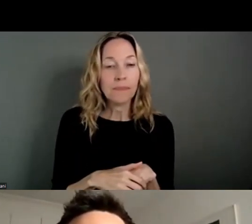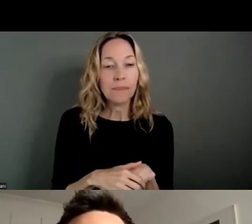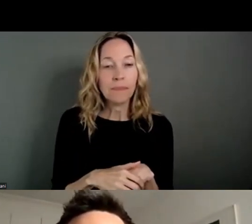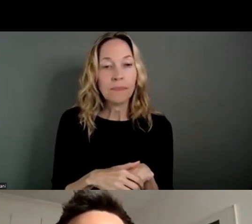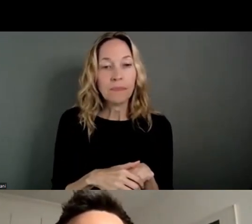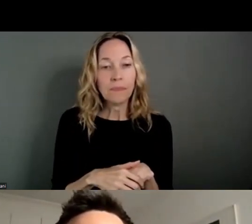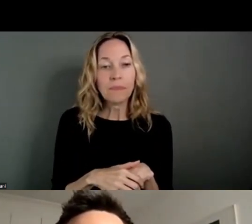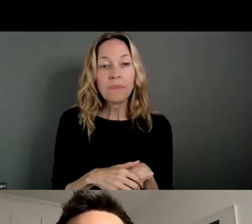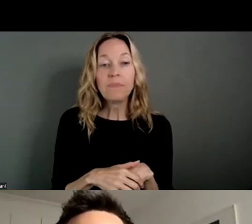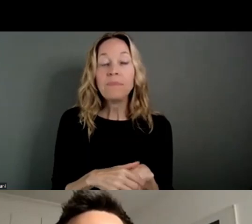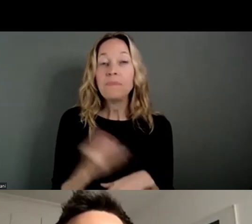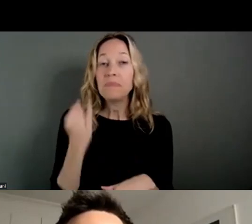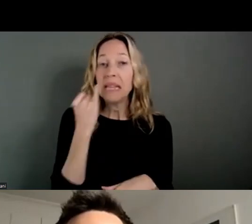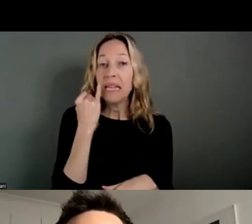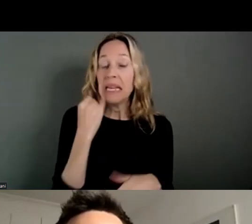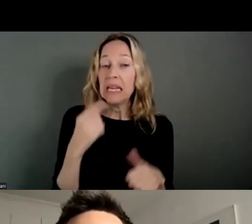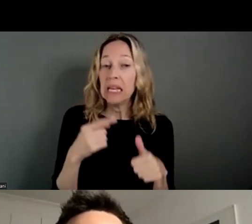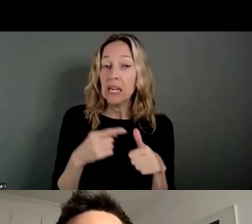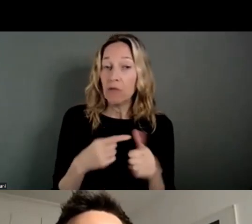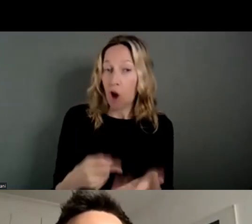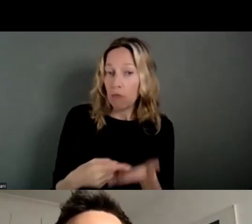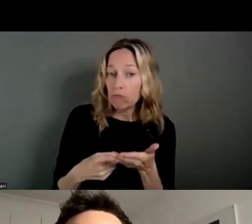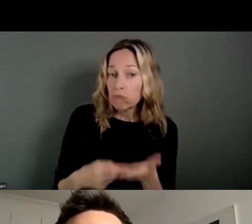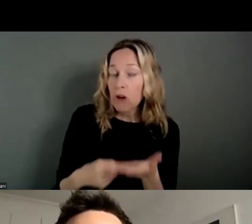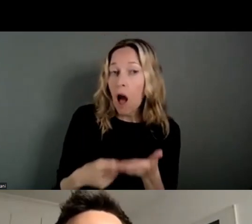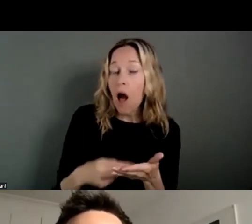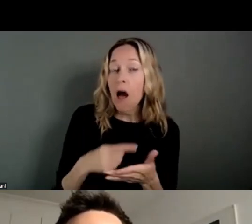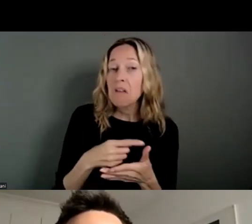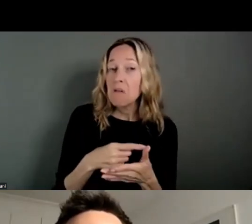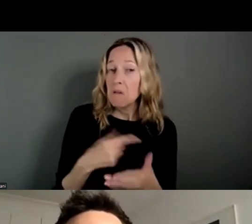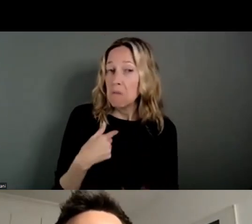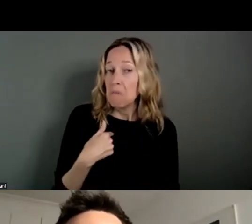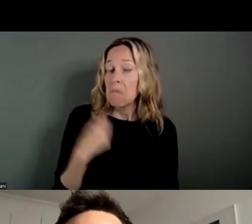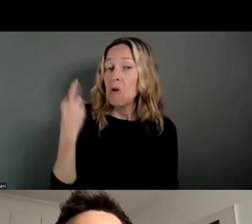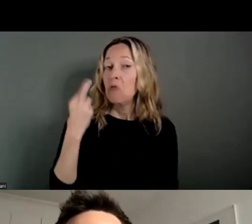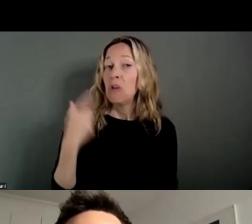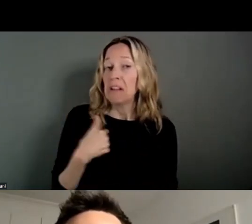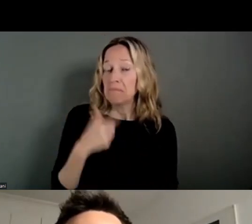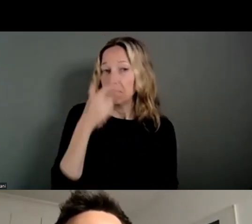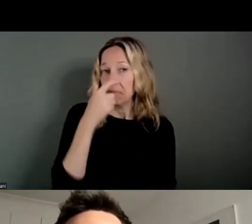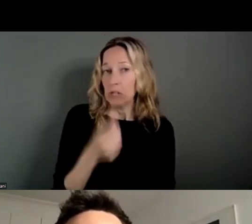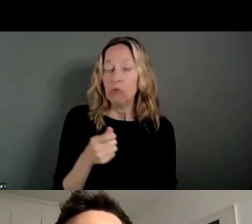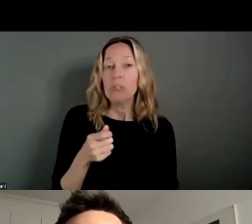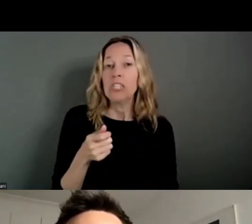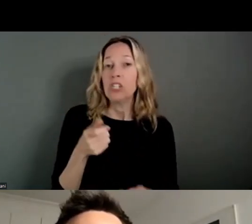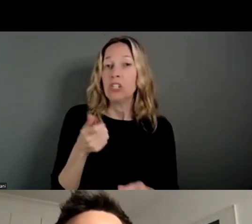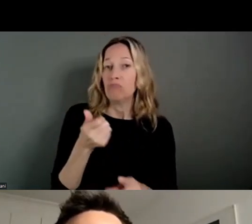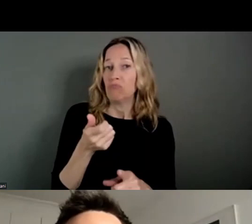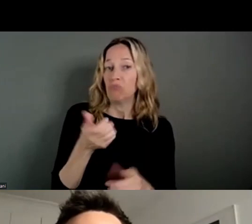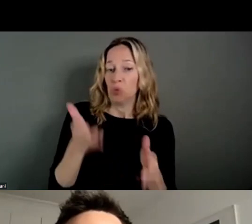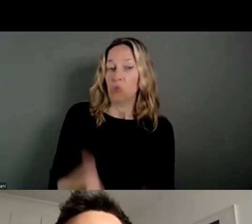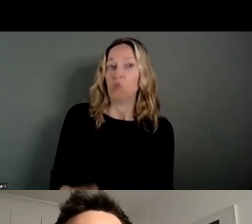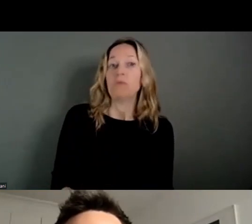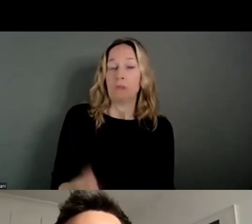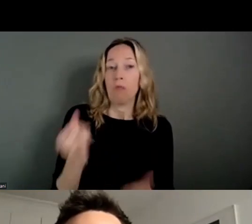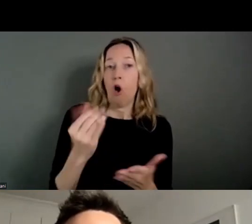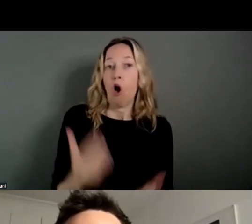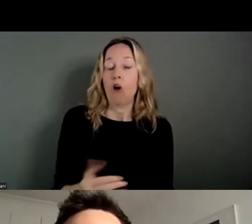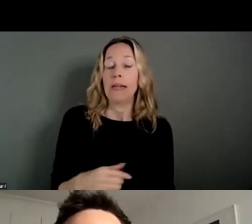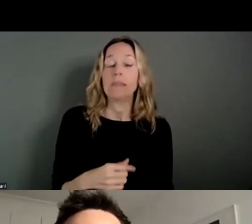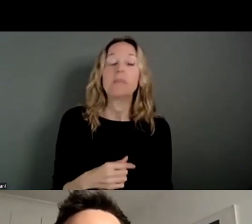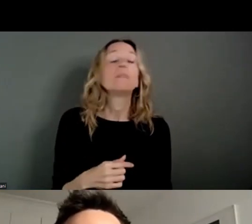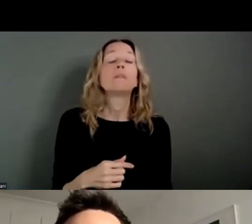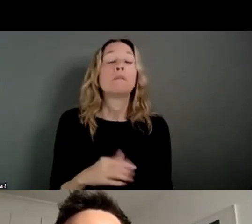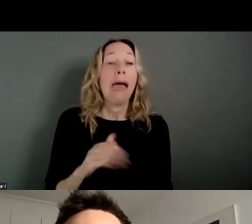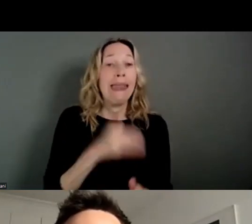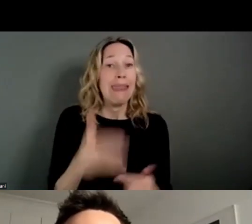first stage and I'm interested, then the next thing I'm going to do is ask you for your numbers. I want to see